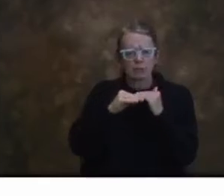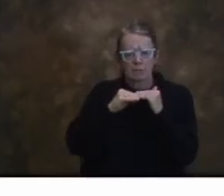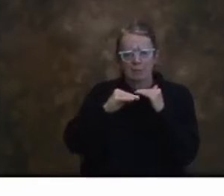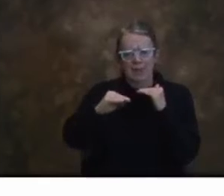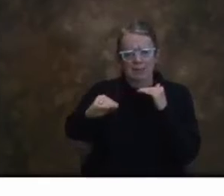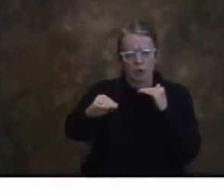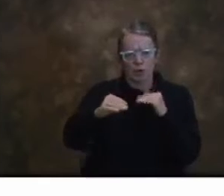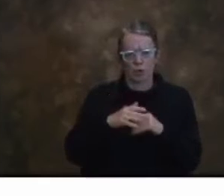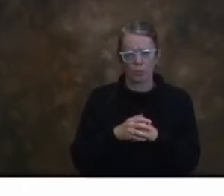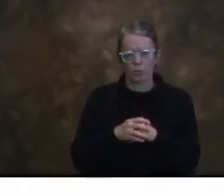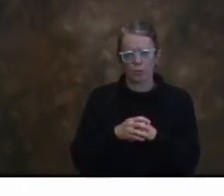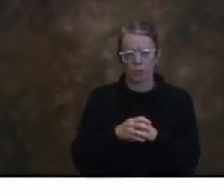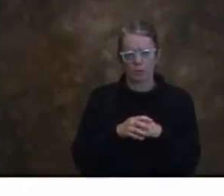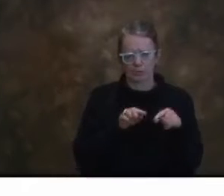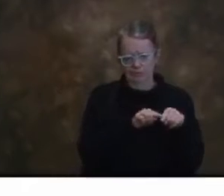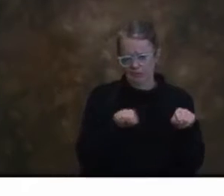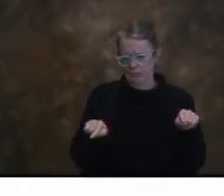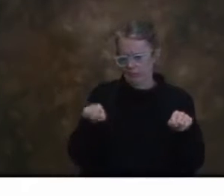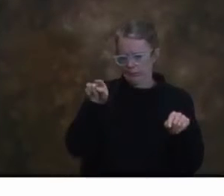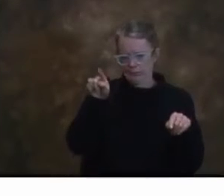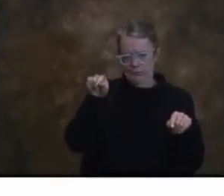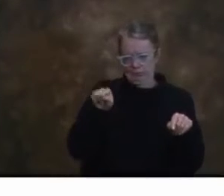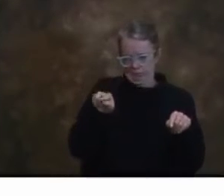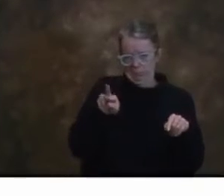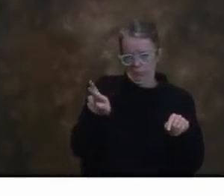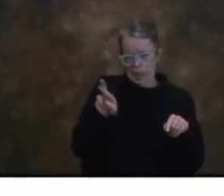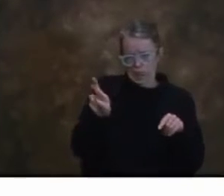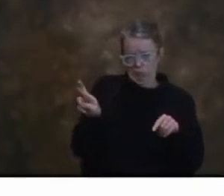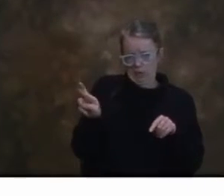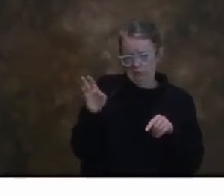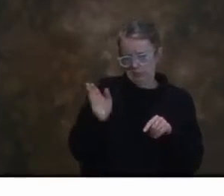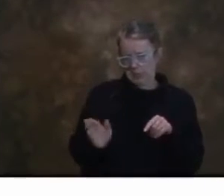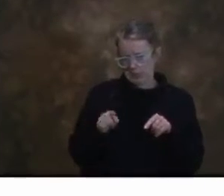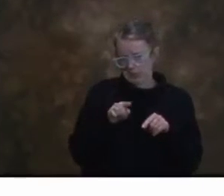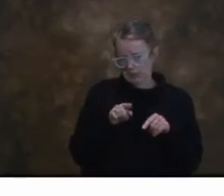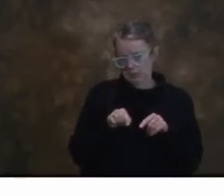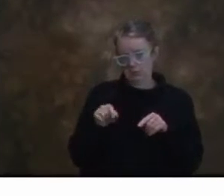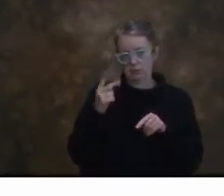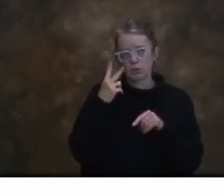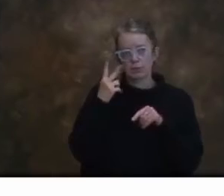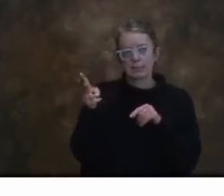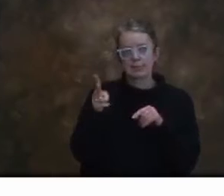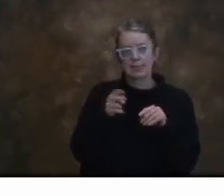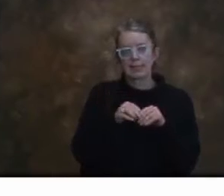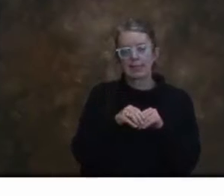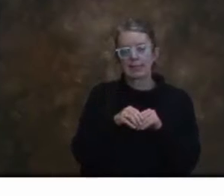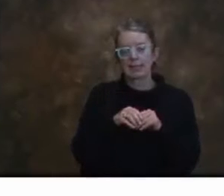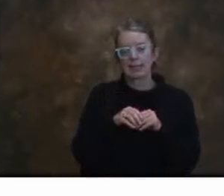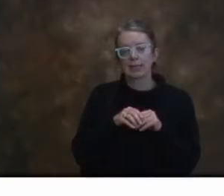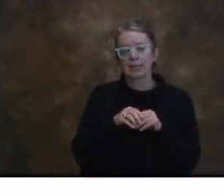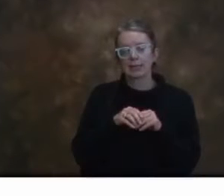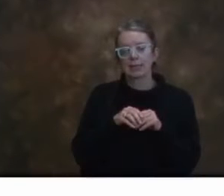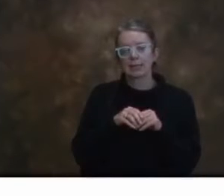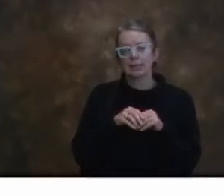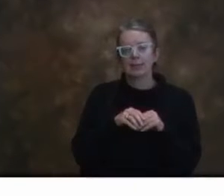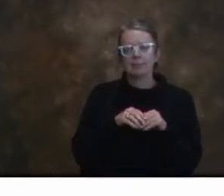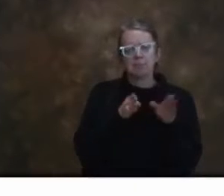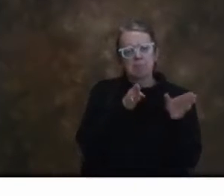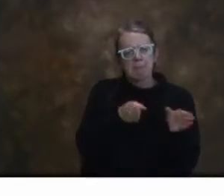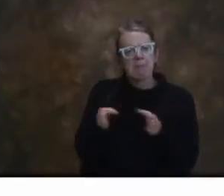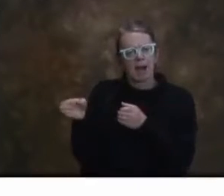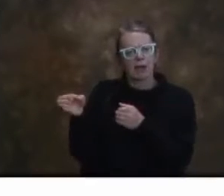very far right of that curve. You can see that stepwise sort of pattern